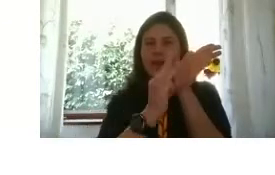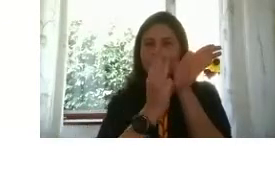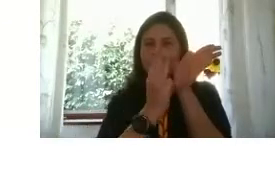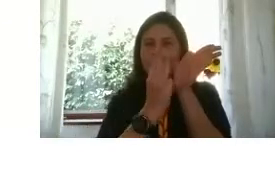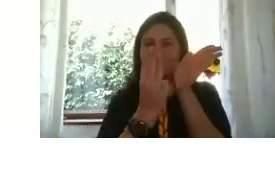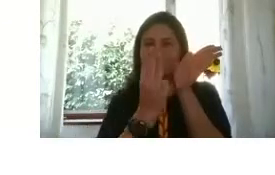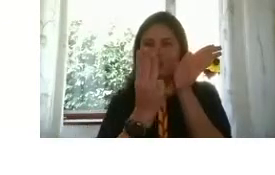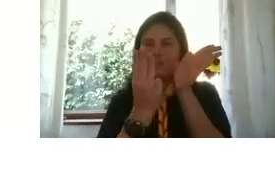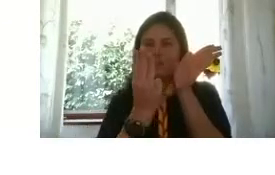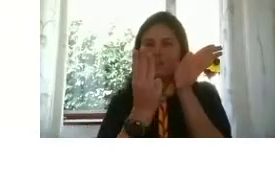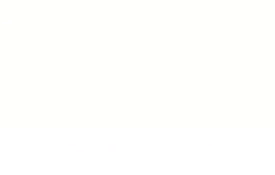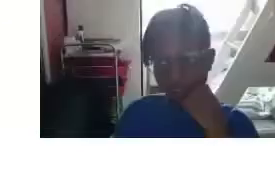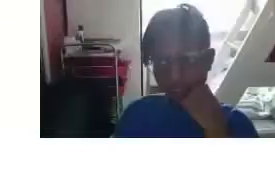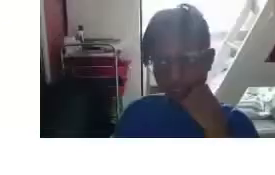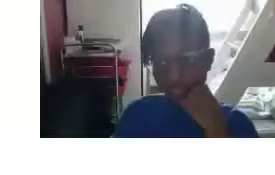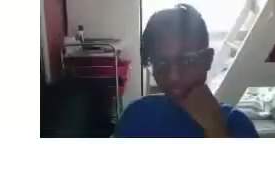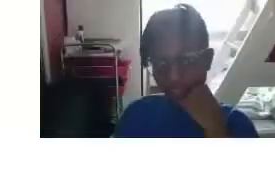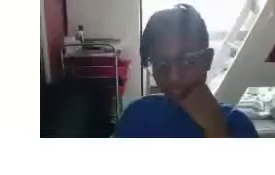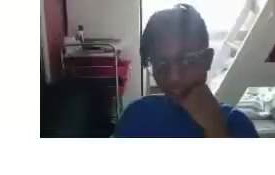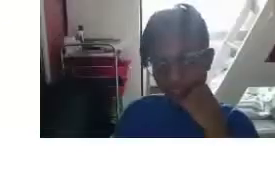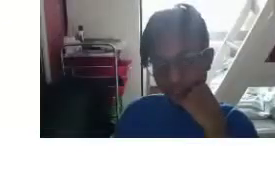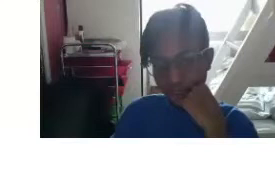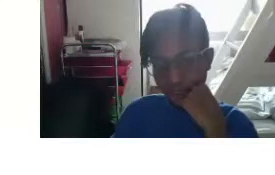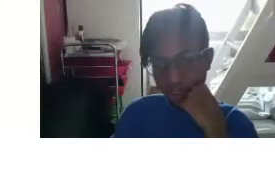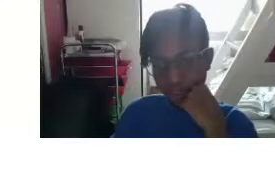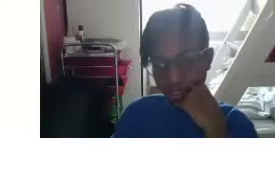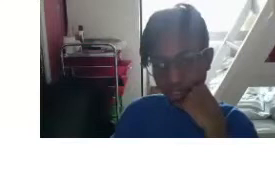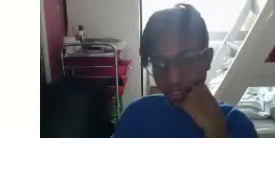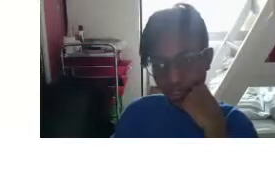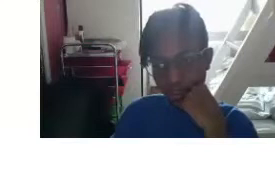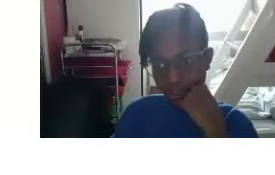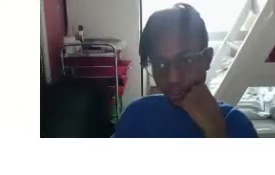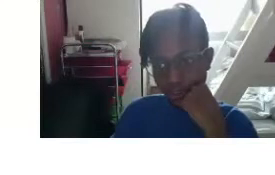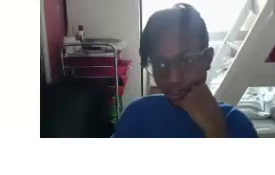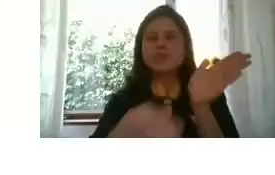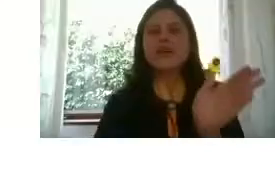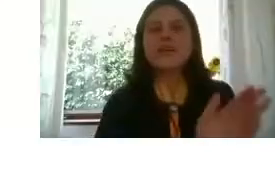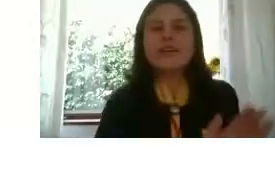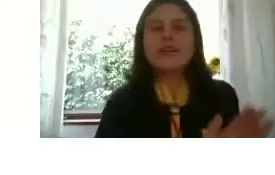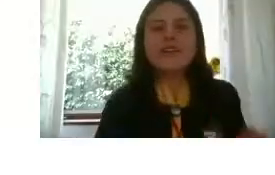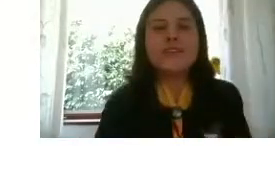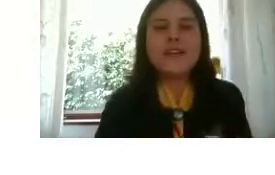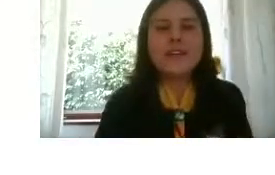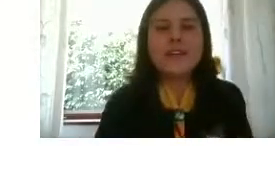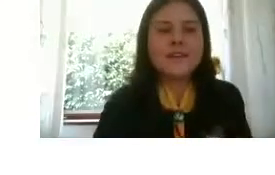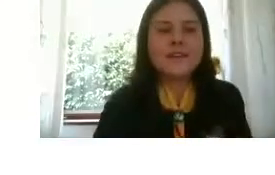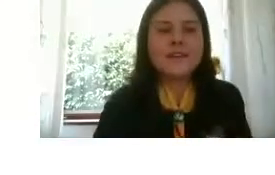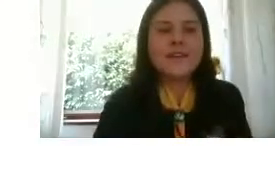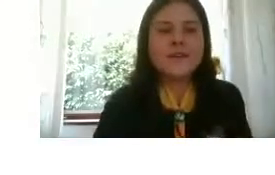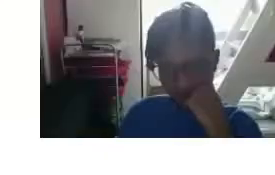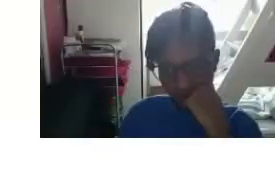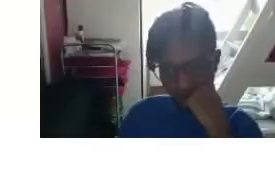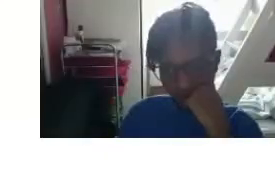M. It moves to left-handed. The screen is moved to left-handed. Oh, sorry. Thank you.